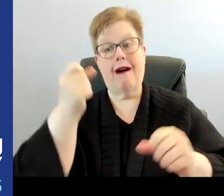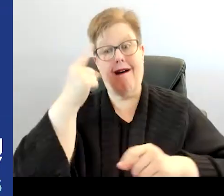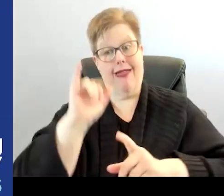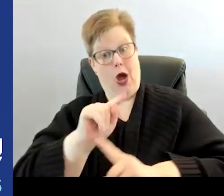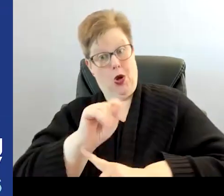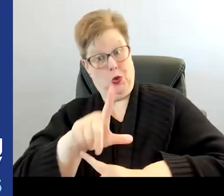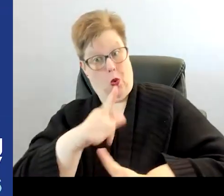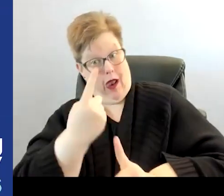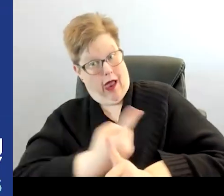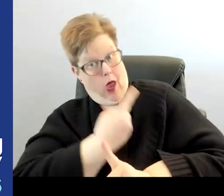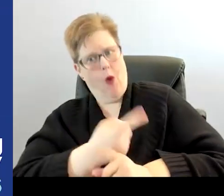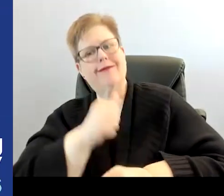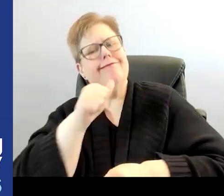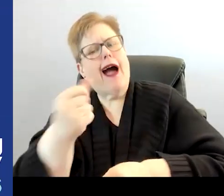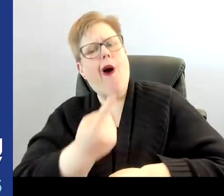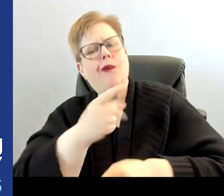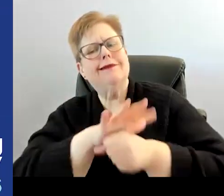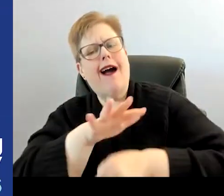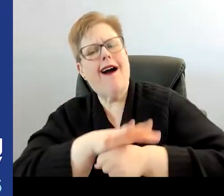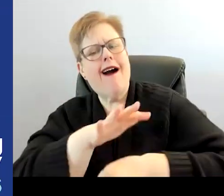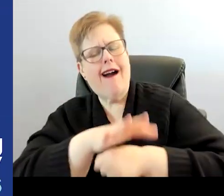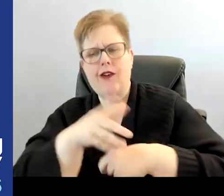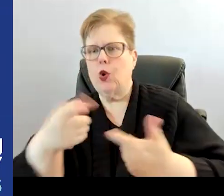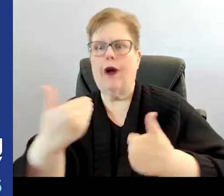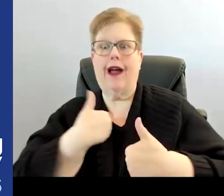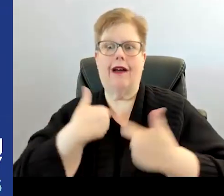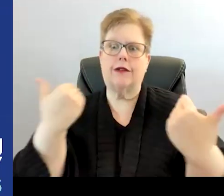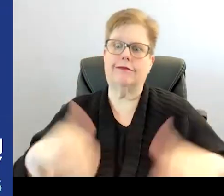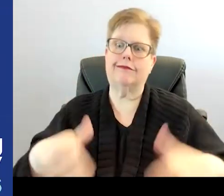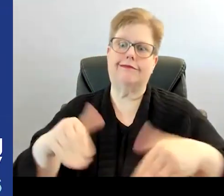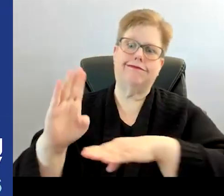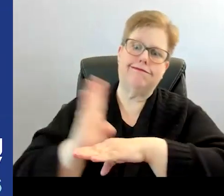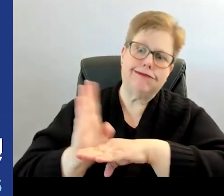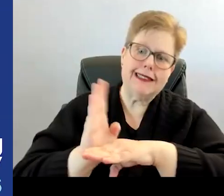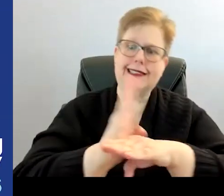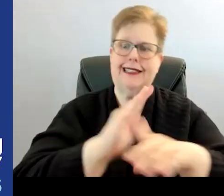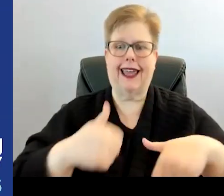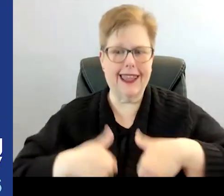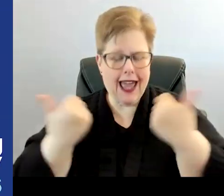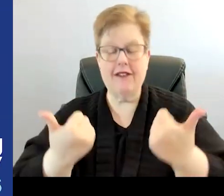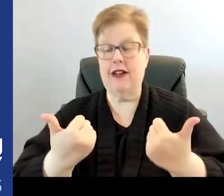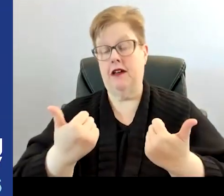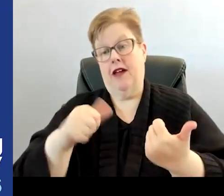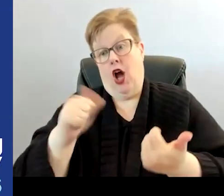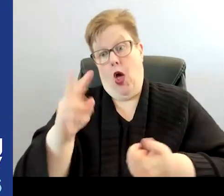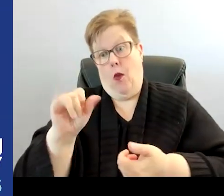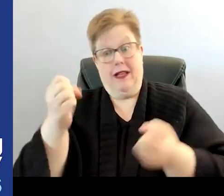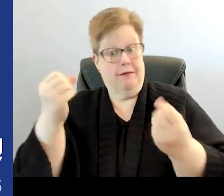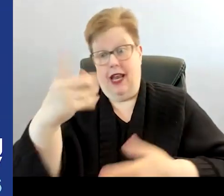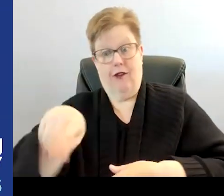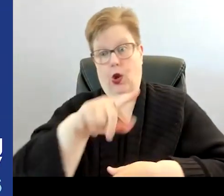itself isn't always enough. You all have very full, busy lives. Otherwise, many of you probably wouldn't be